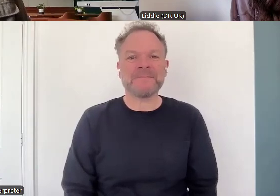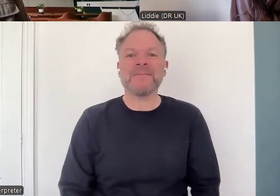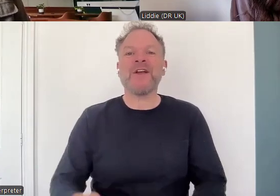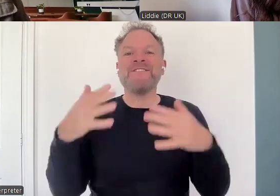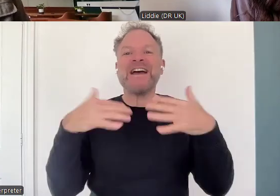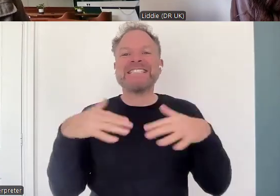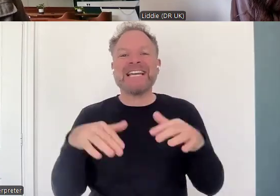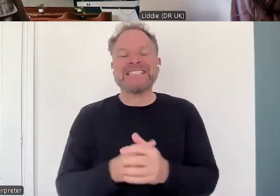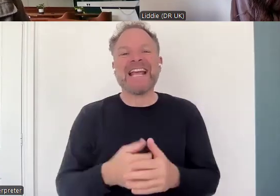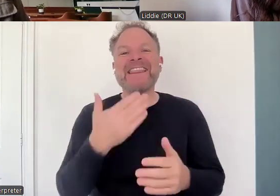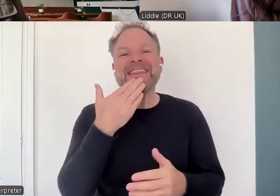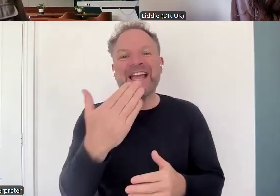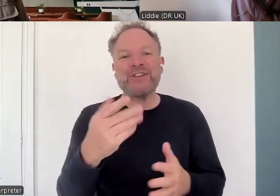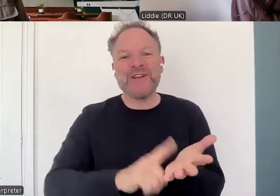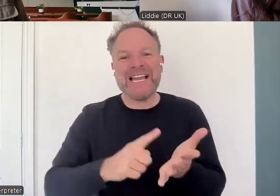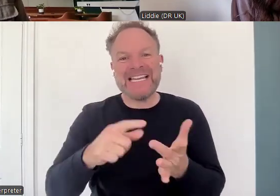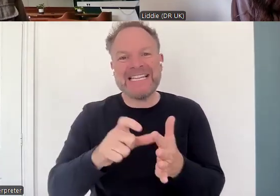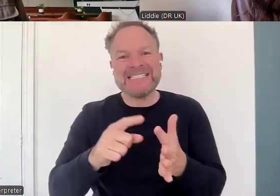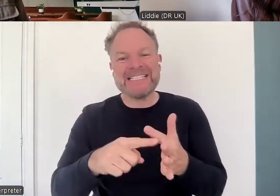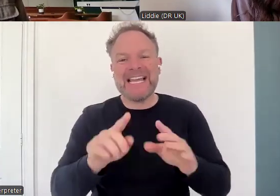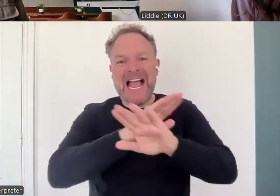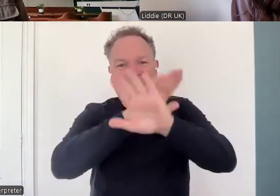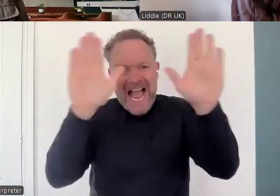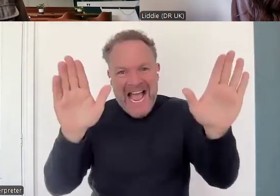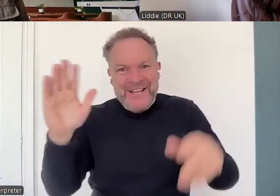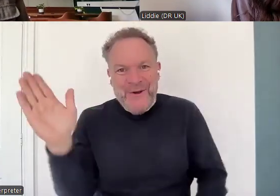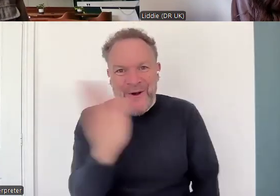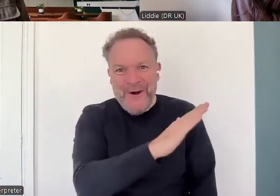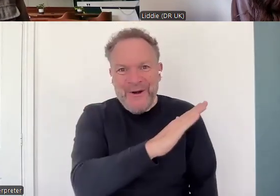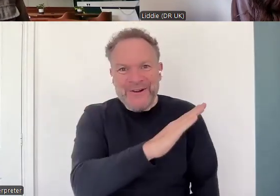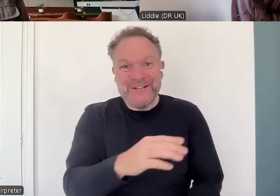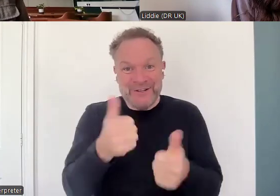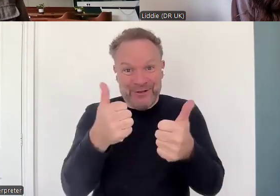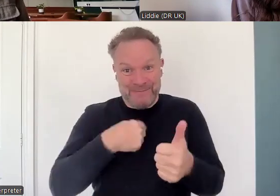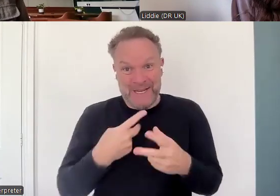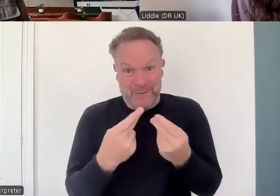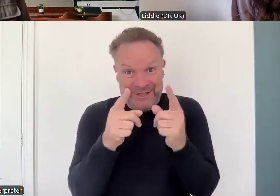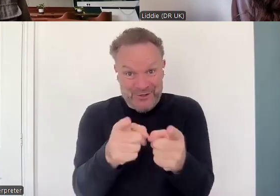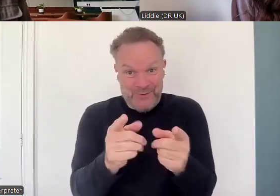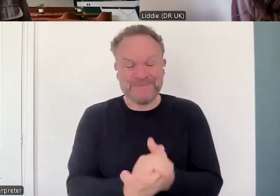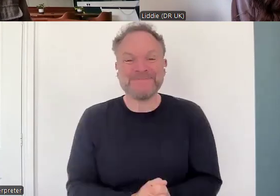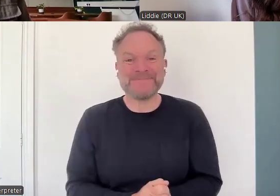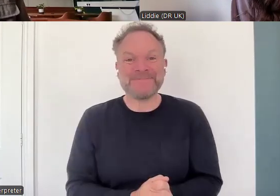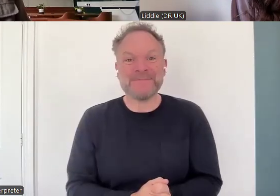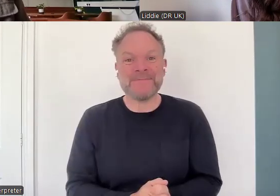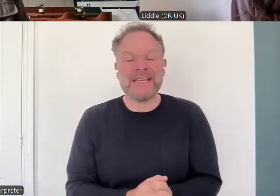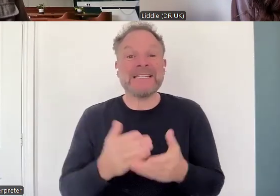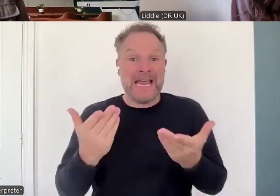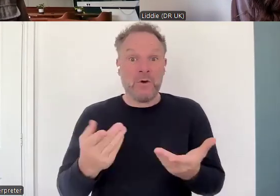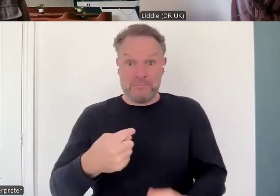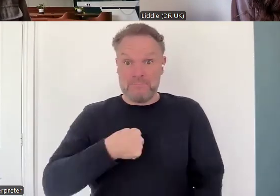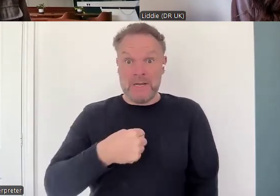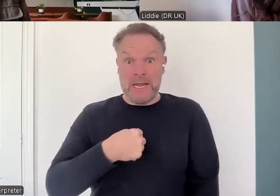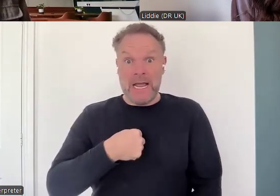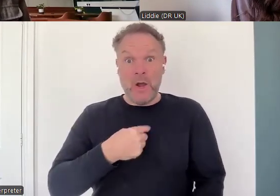Wonderful. Thank you, Liddy. And hi, everyone. It's really good to be with you this afternoon. As Liddy said, I'm keen